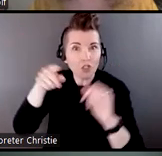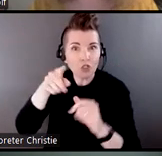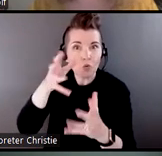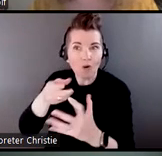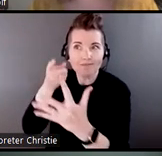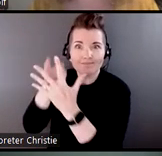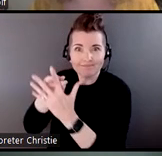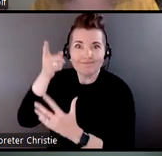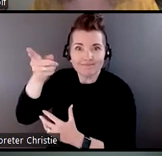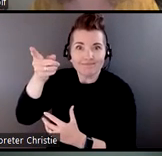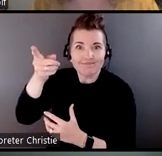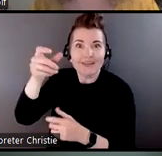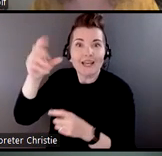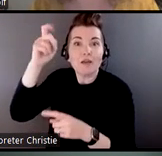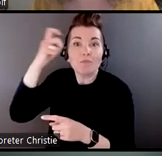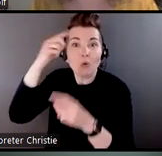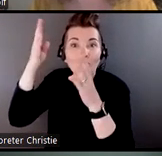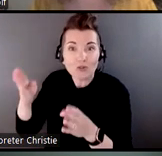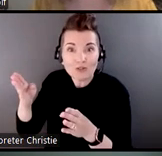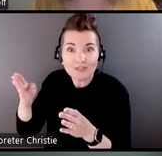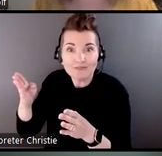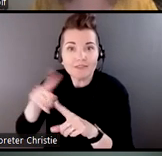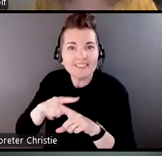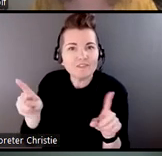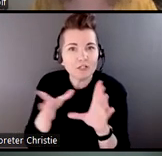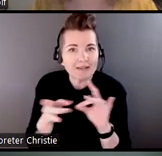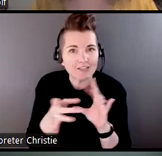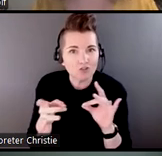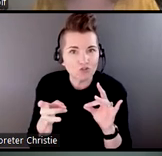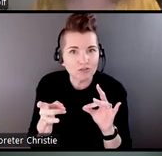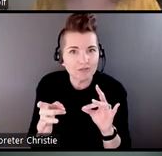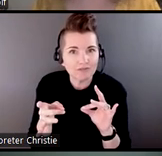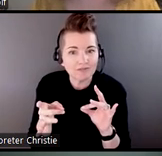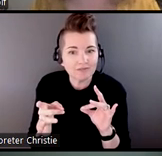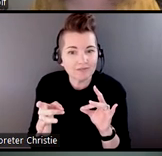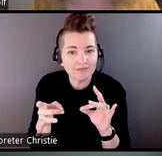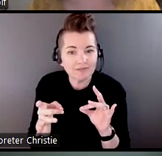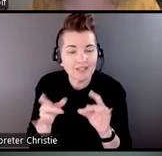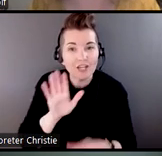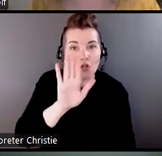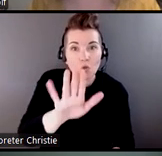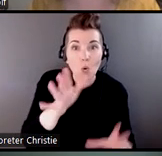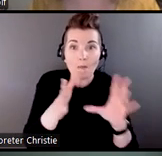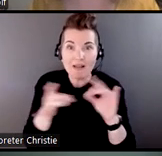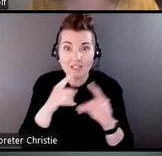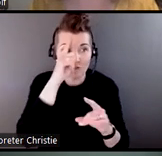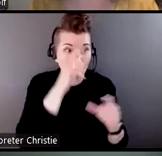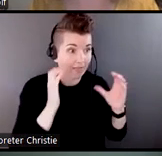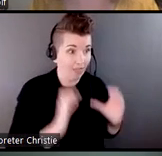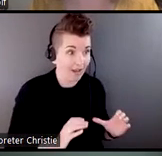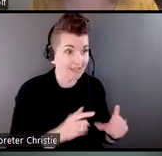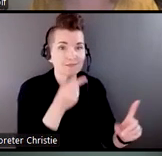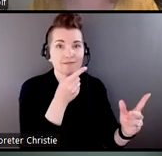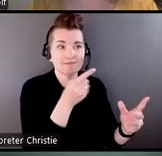one message that you want to get out there, because your message wants to be specifically engaging for